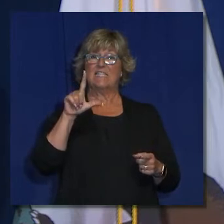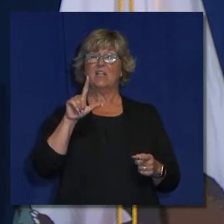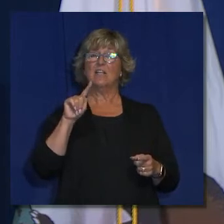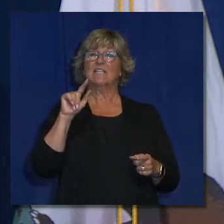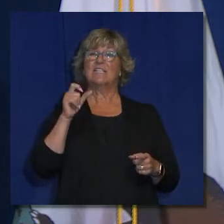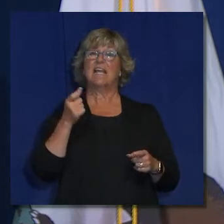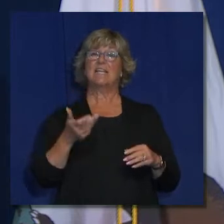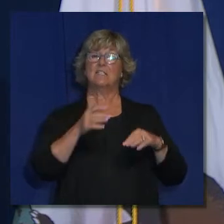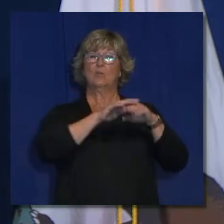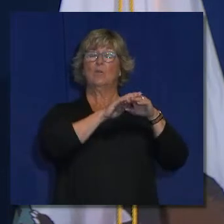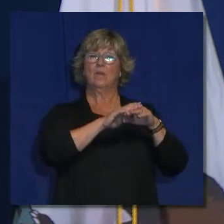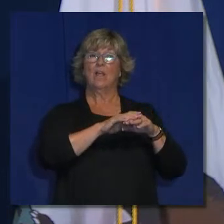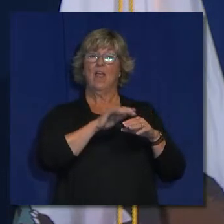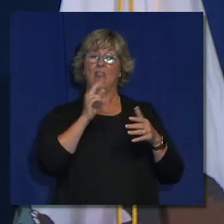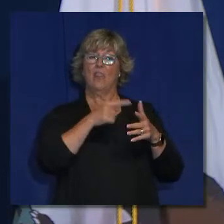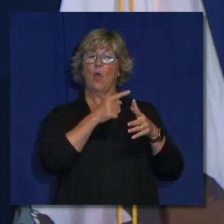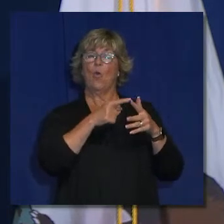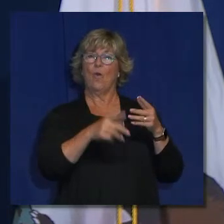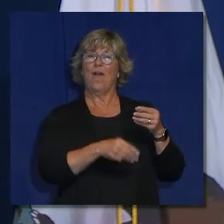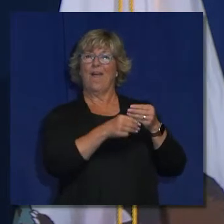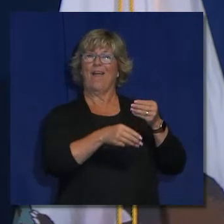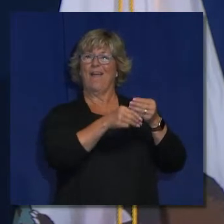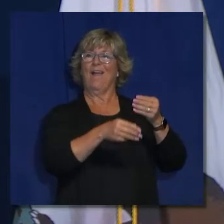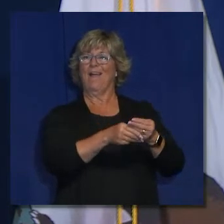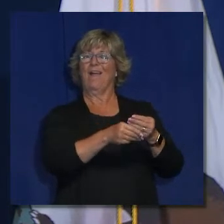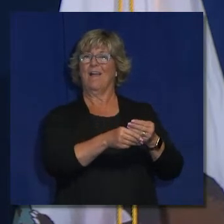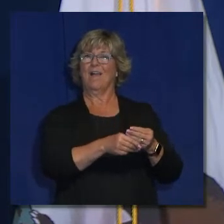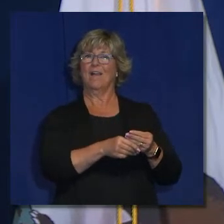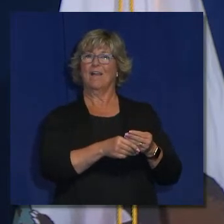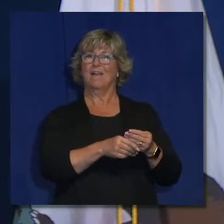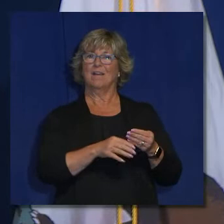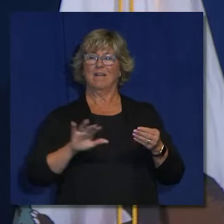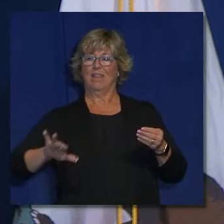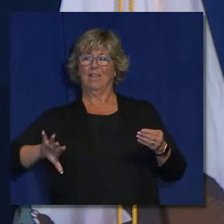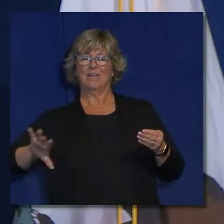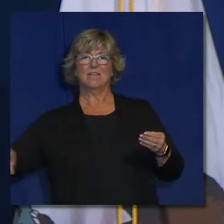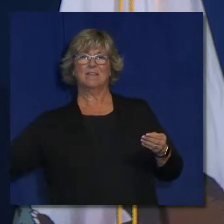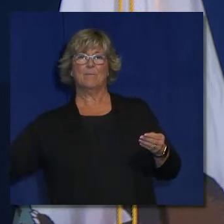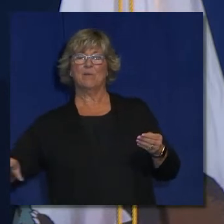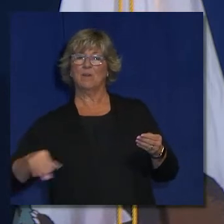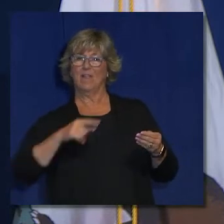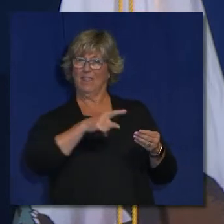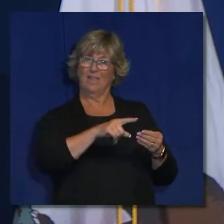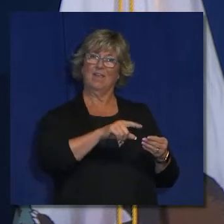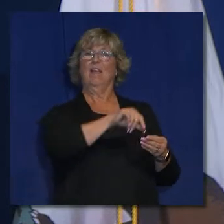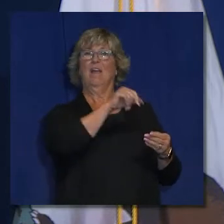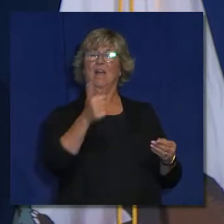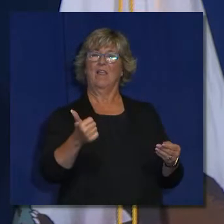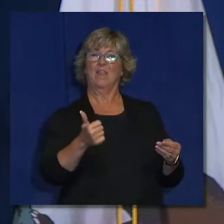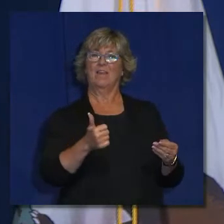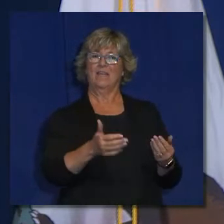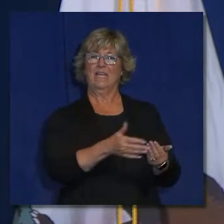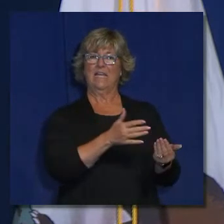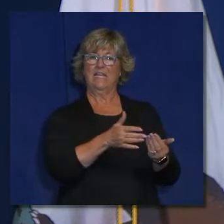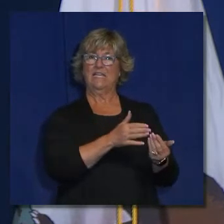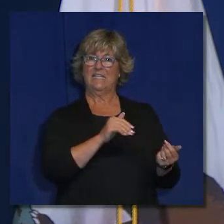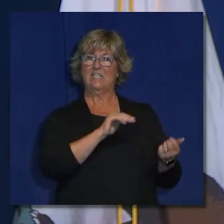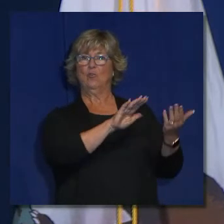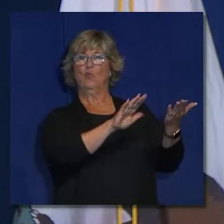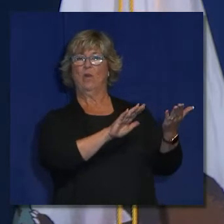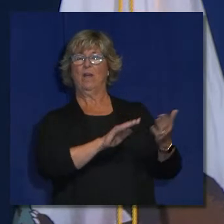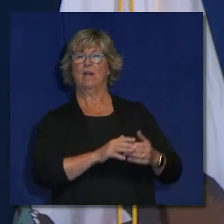are additional attributes supporting those that are not included in the other proposal. These are, again, easily